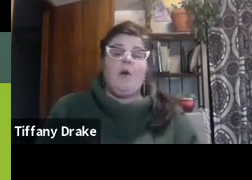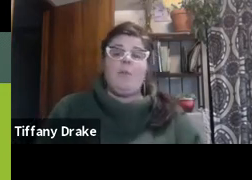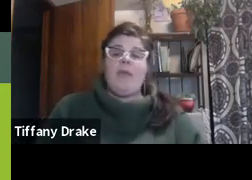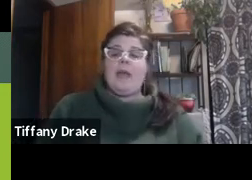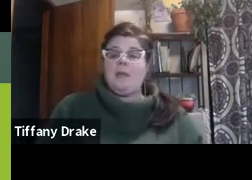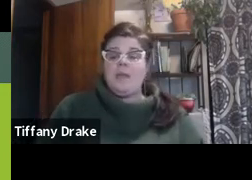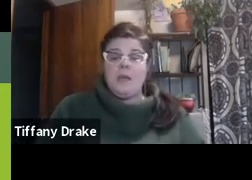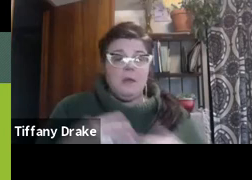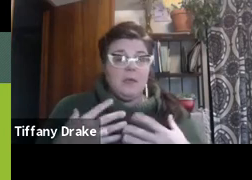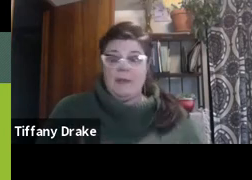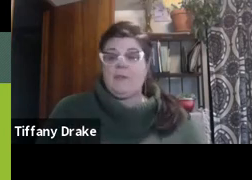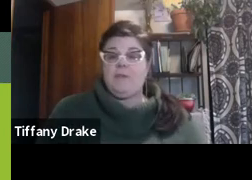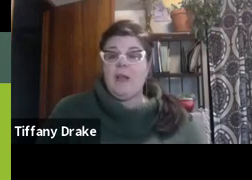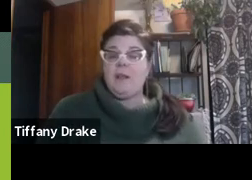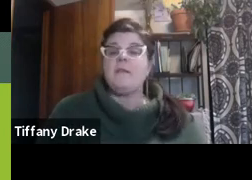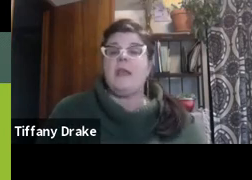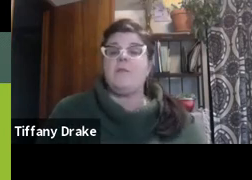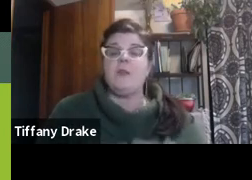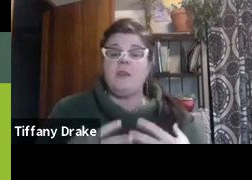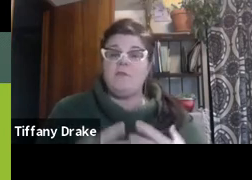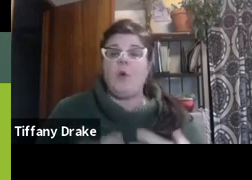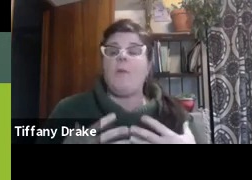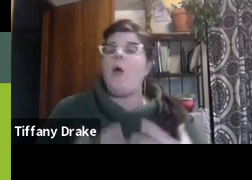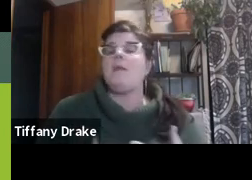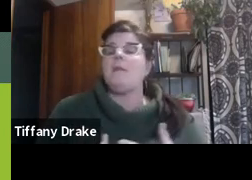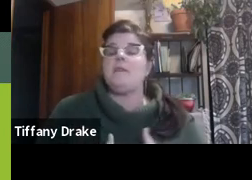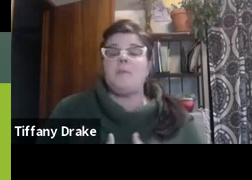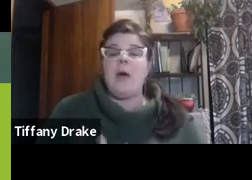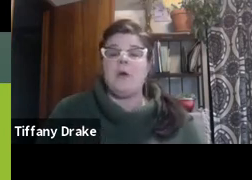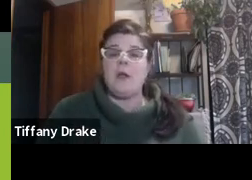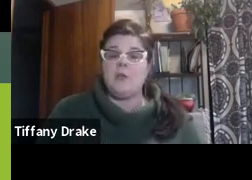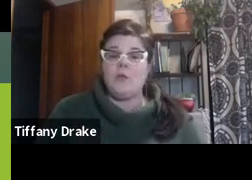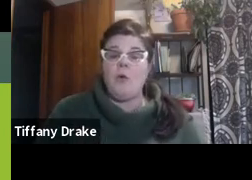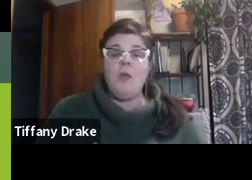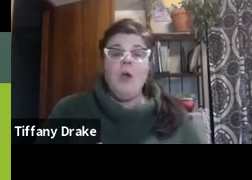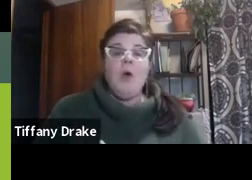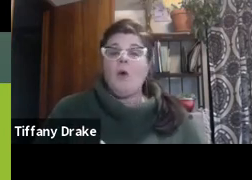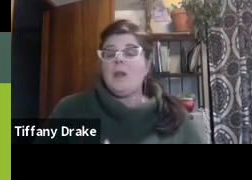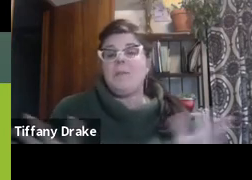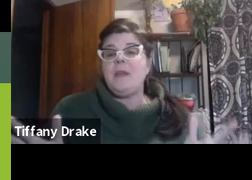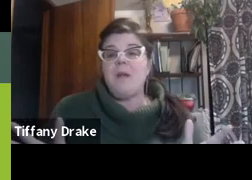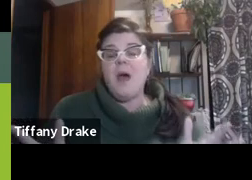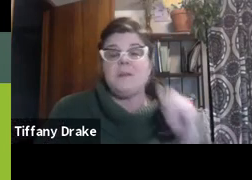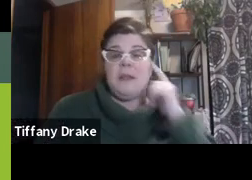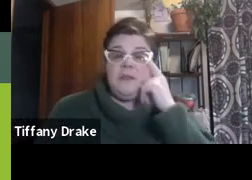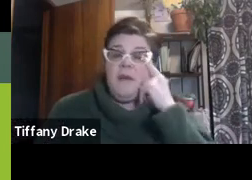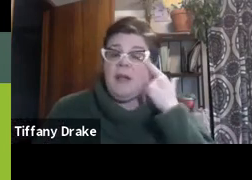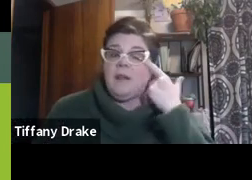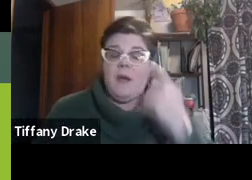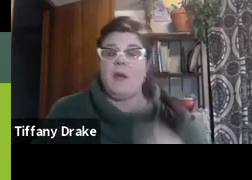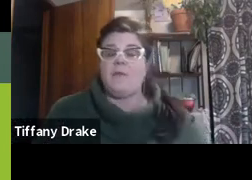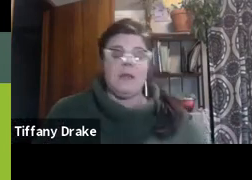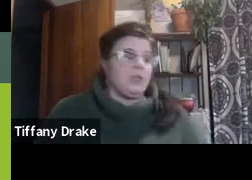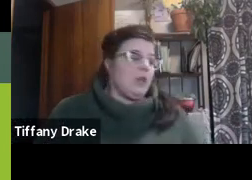in the home that can be domestic violence and really formal elements of power and control, or it can be non-domestic